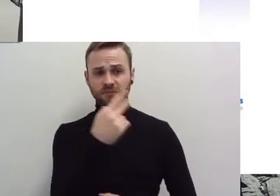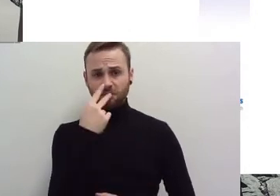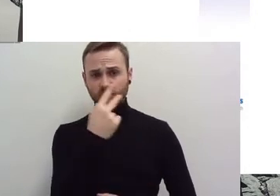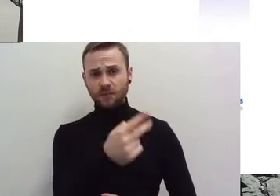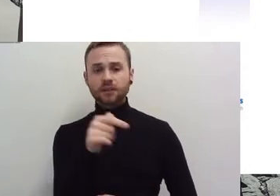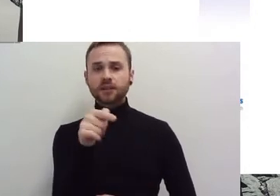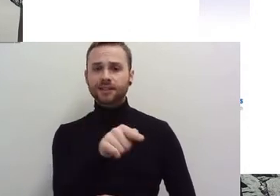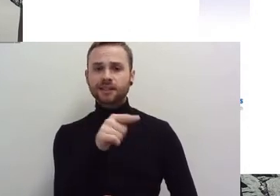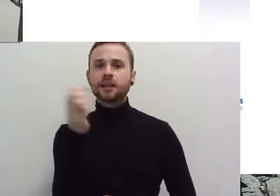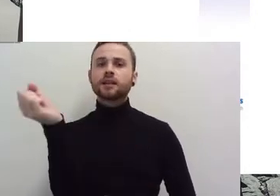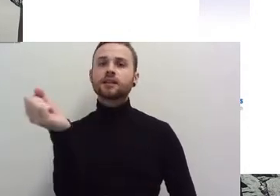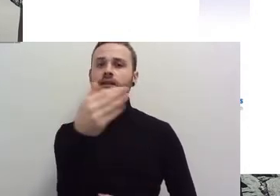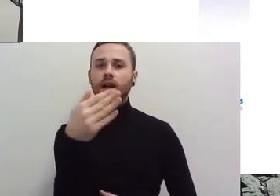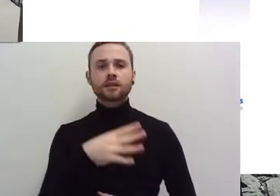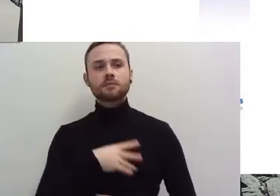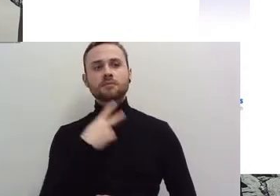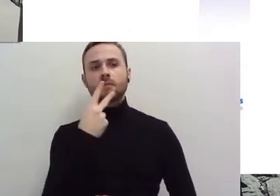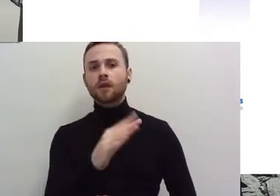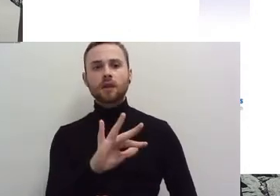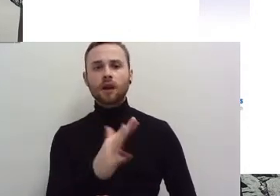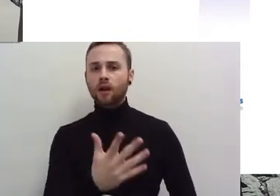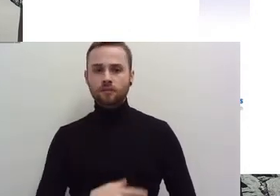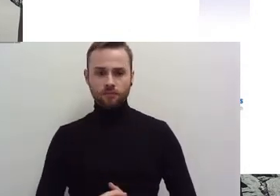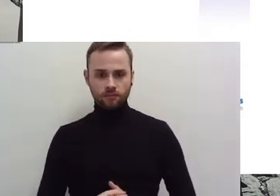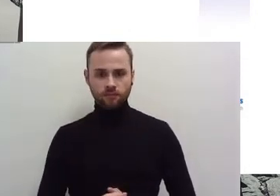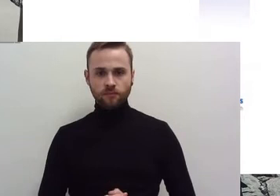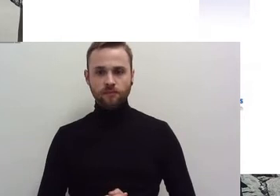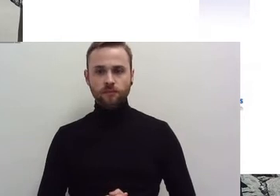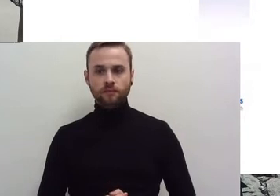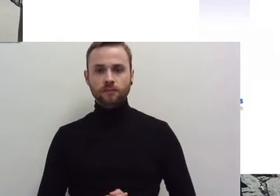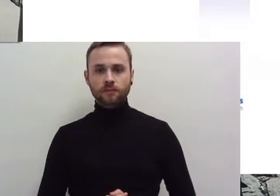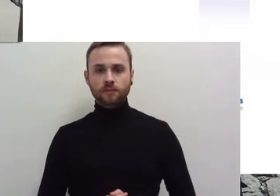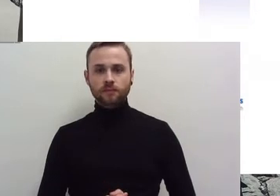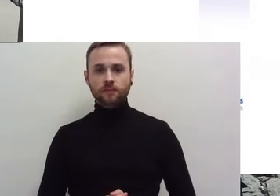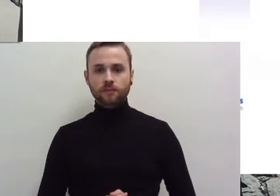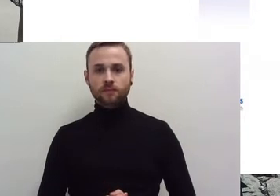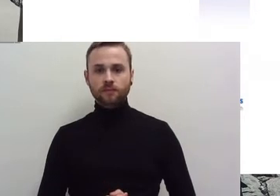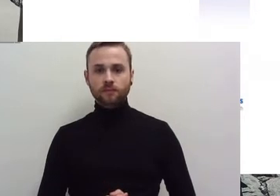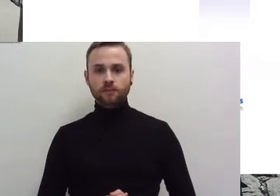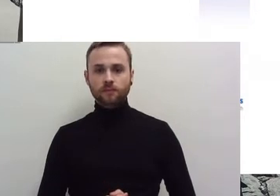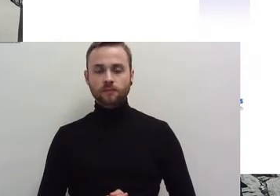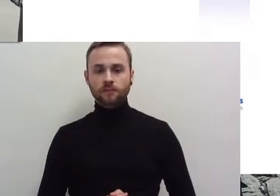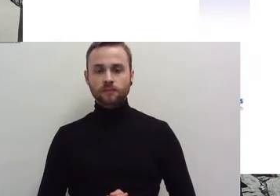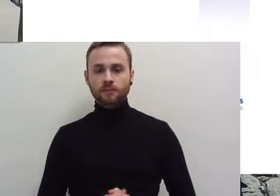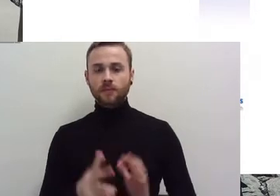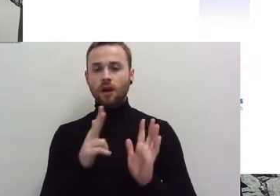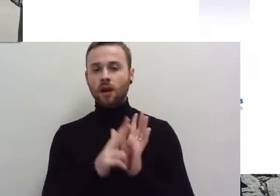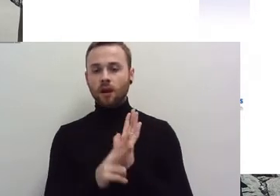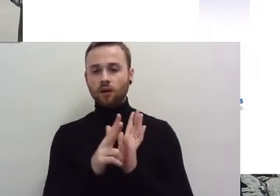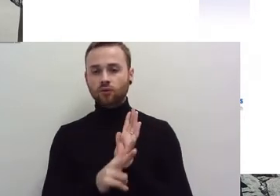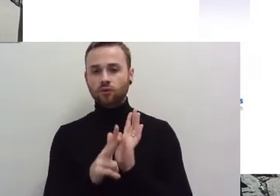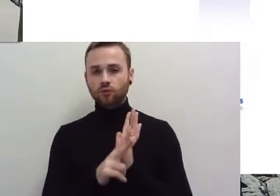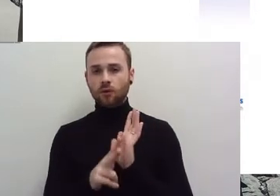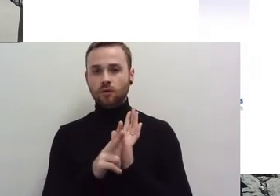around 86% of the interventions were actually categorized